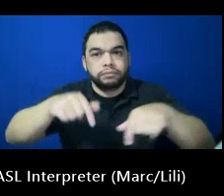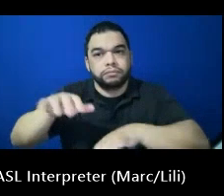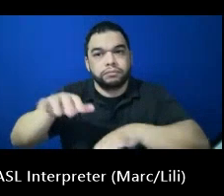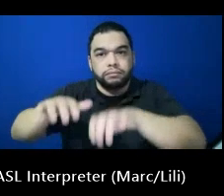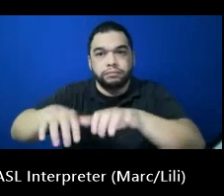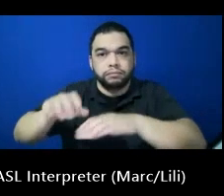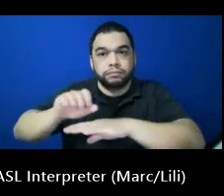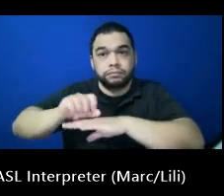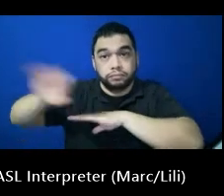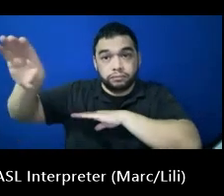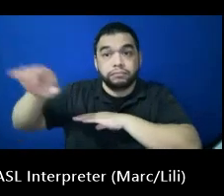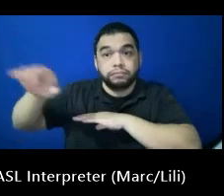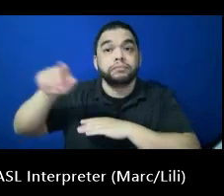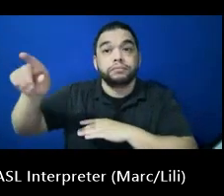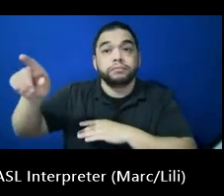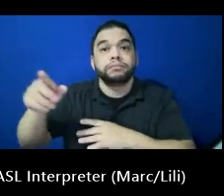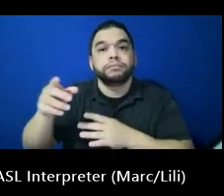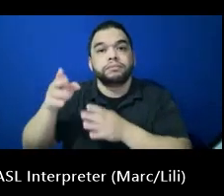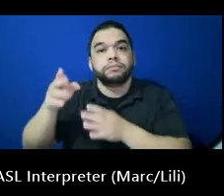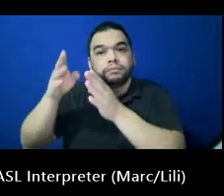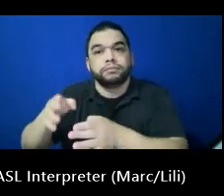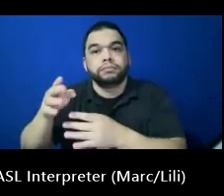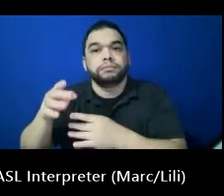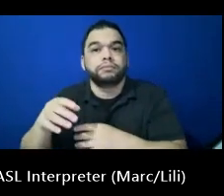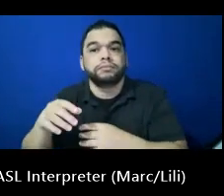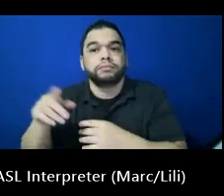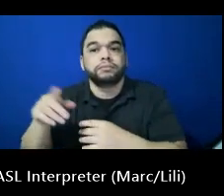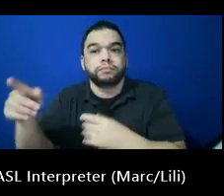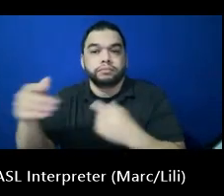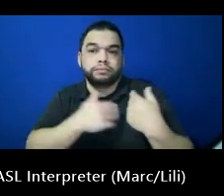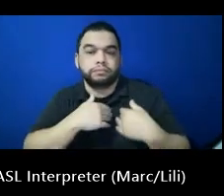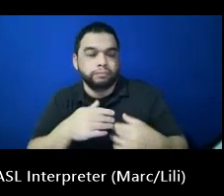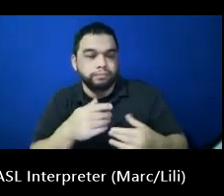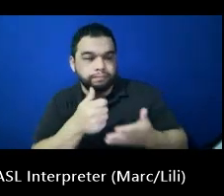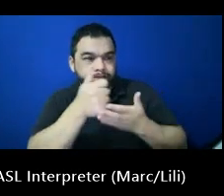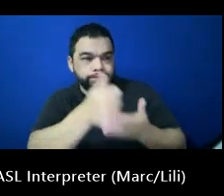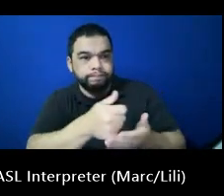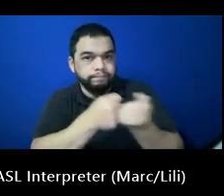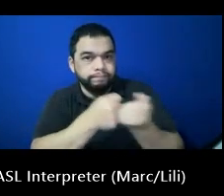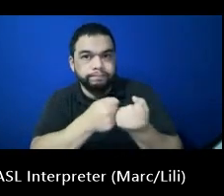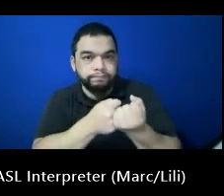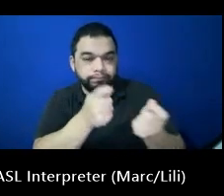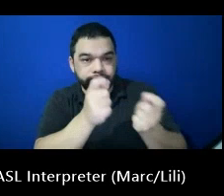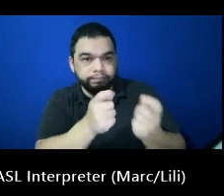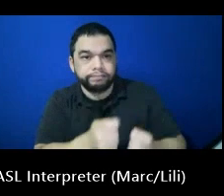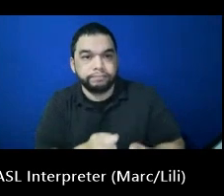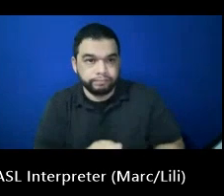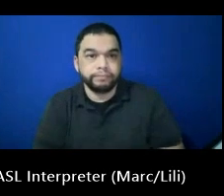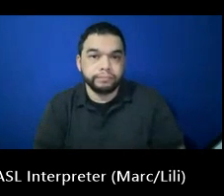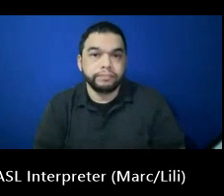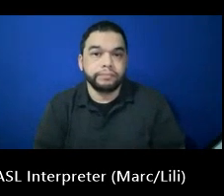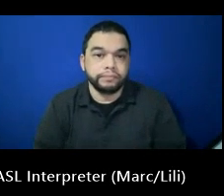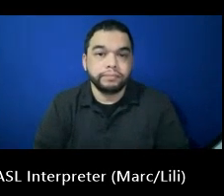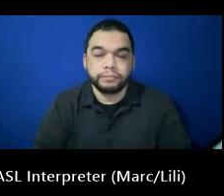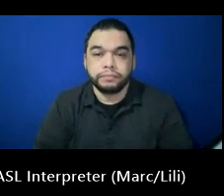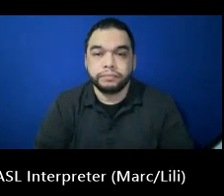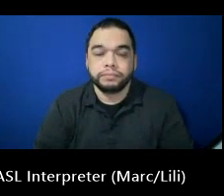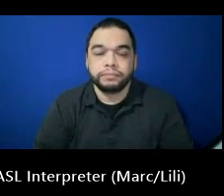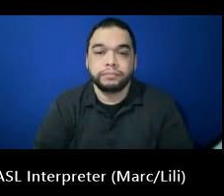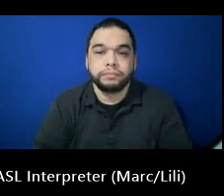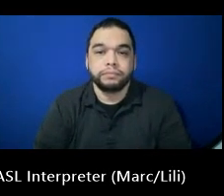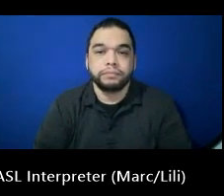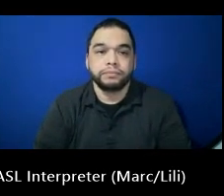and research. We thank Bill and Viviana for being here, and we ask you to